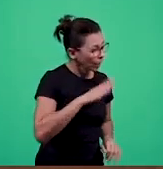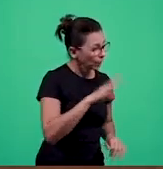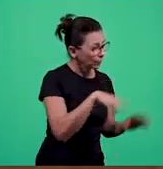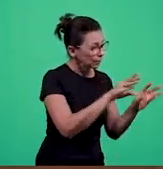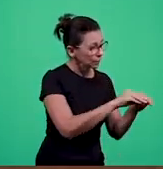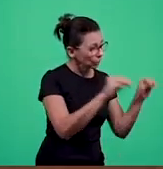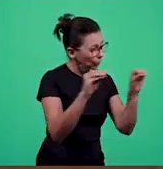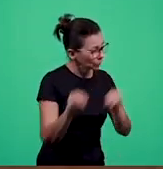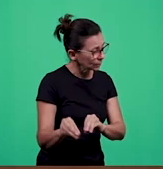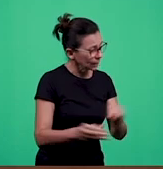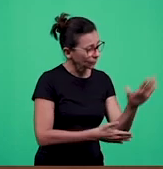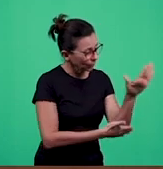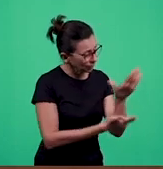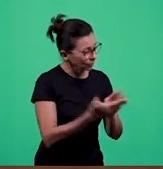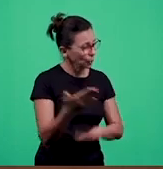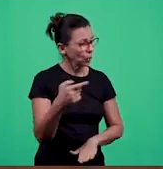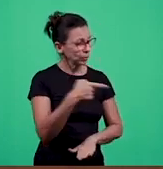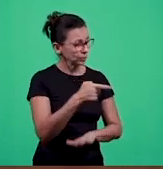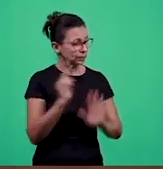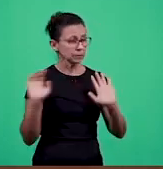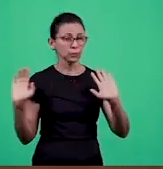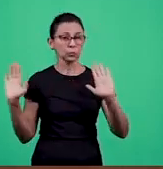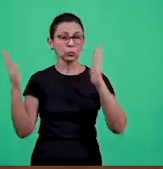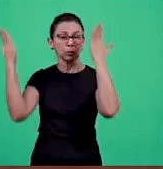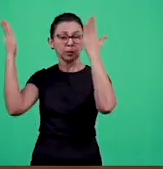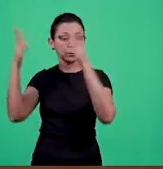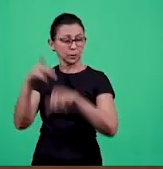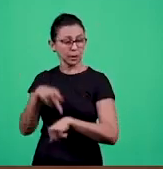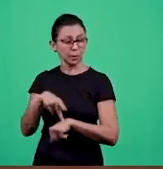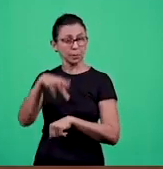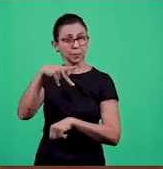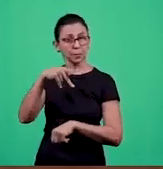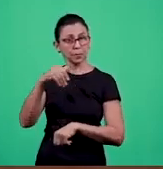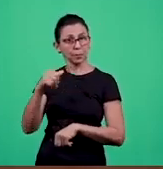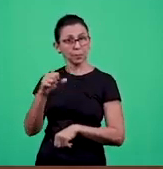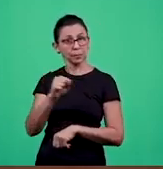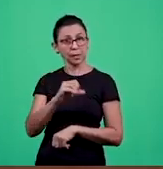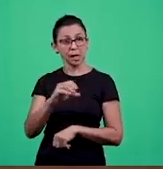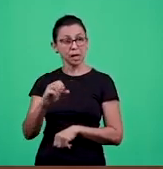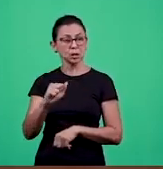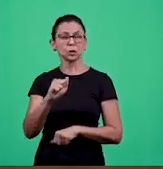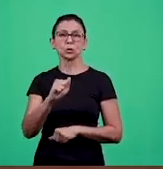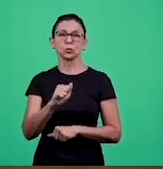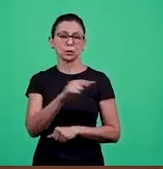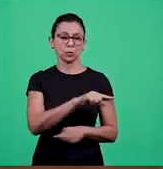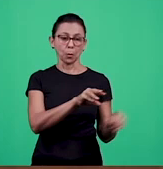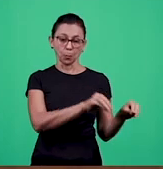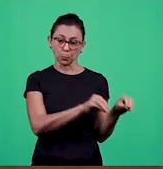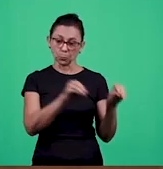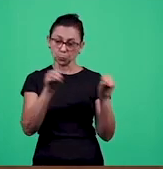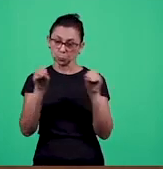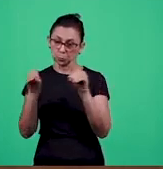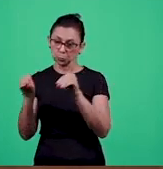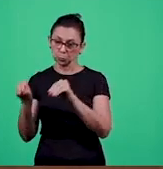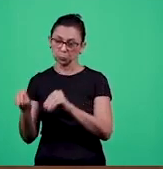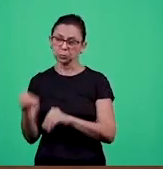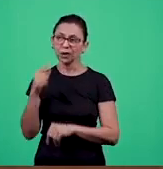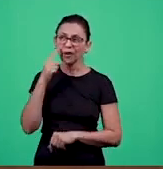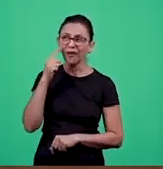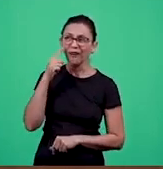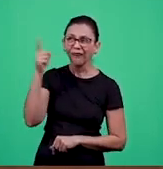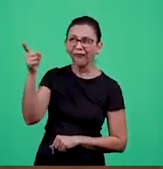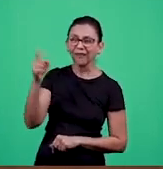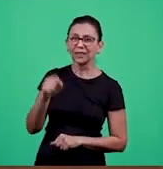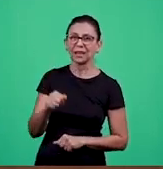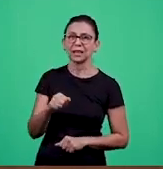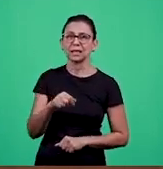leave there and then you will celebrate the Passover of the Lord, which means the passage. So they went, they put the